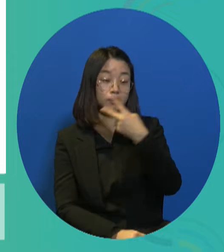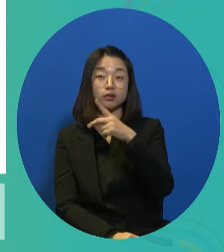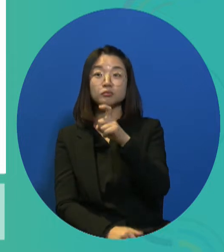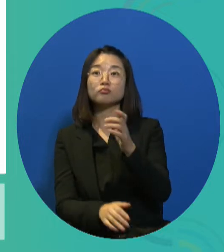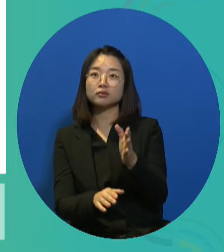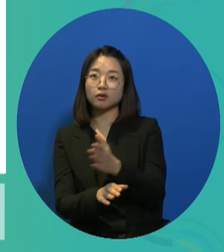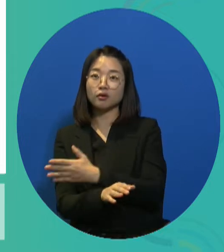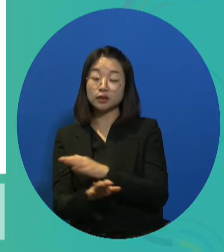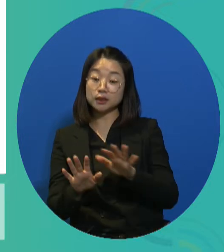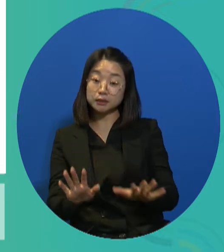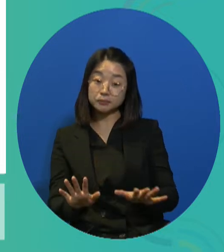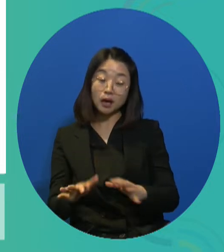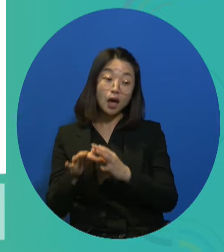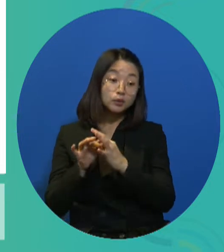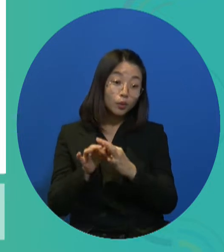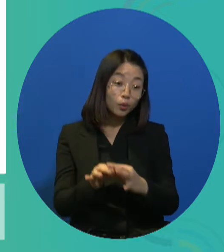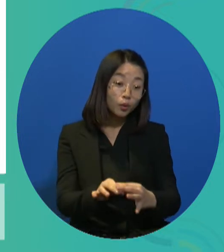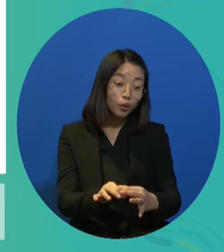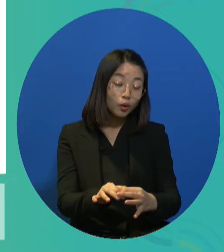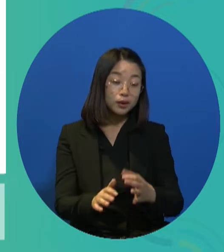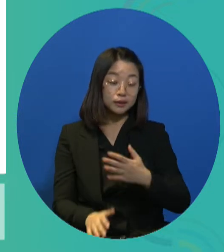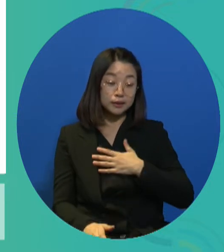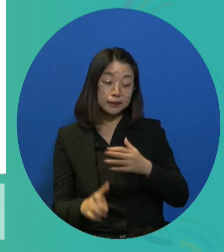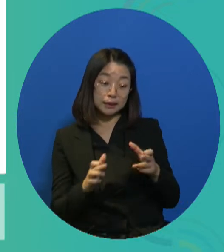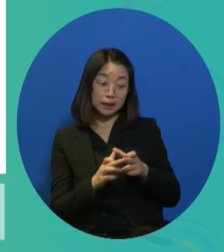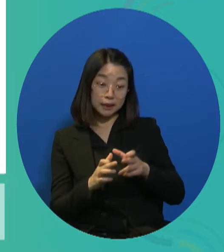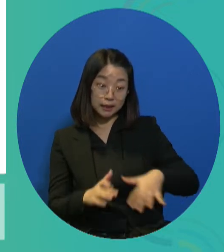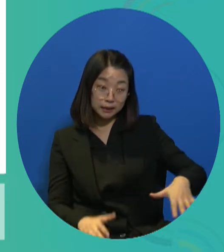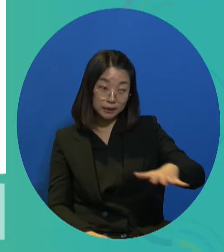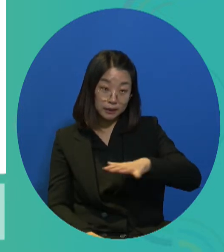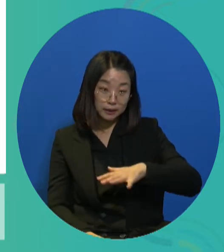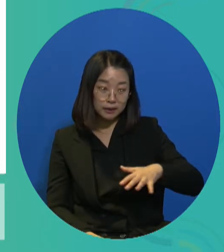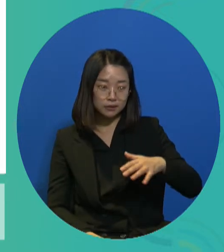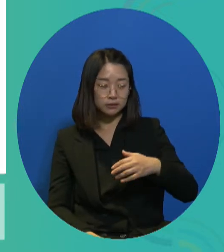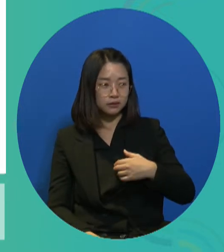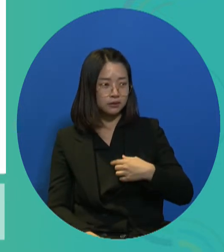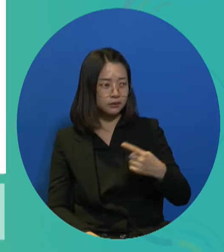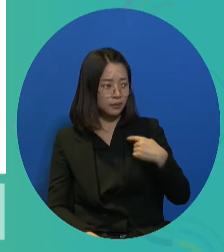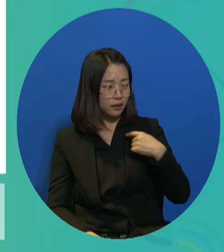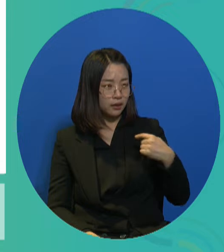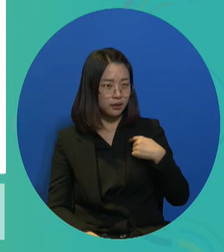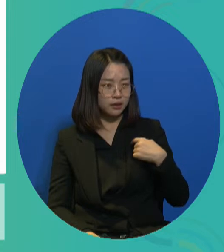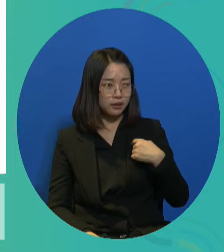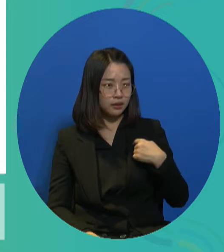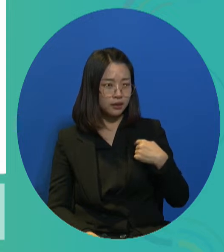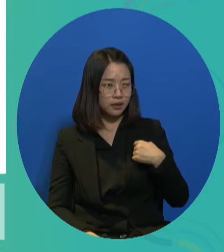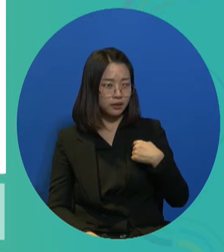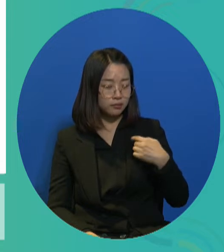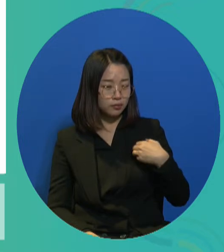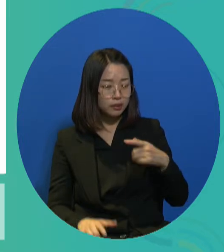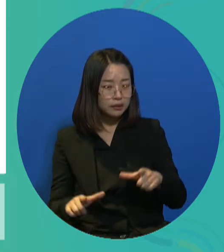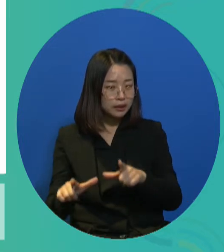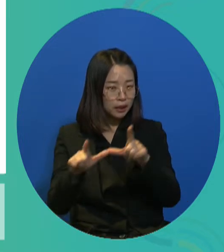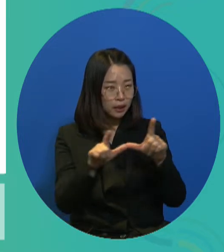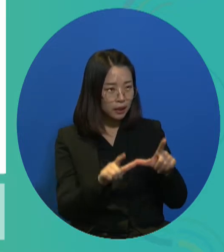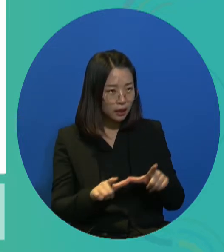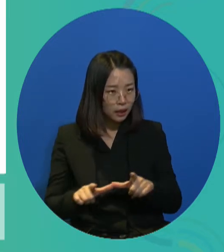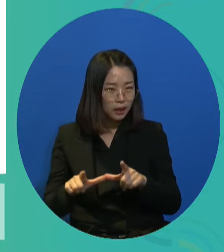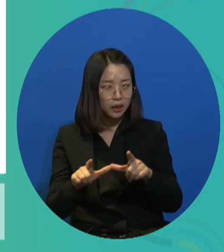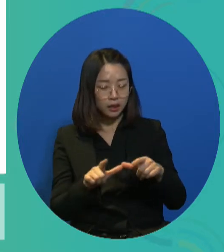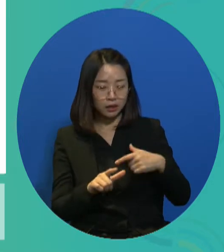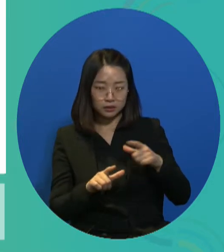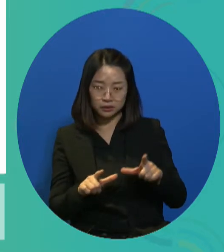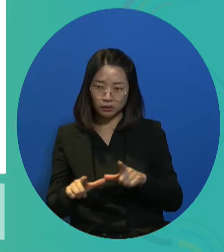then faced an onslaught of attacks on our living standards through a programme of austerity measures